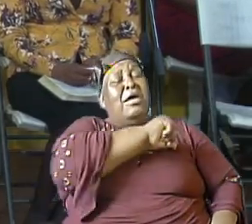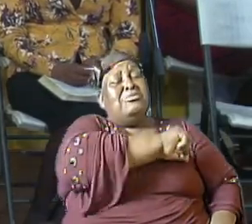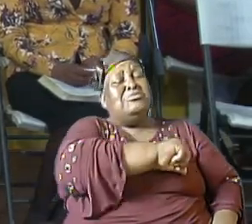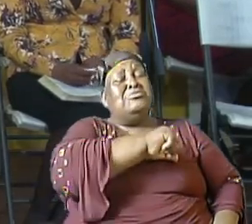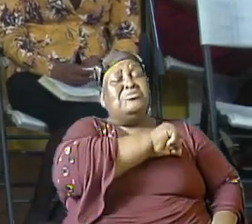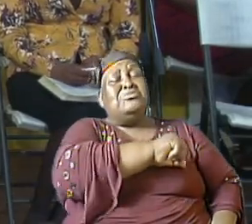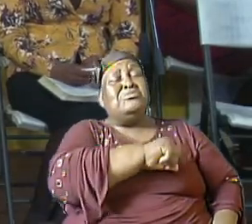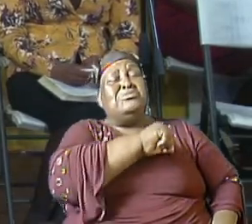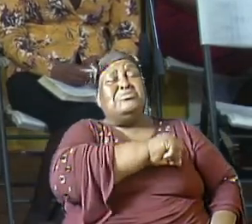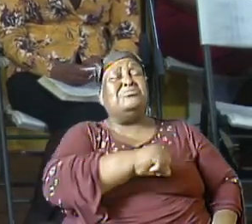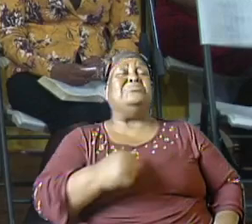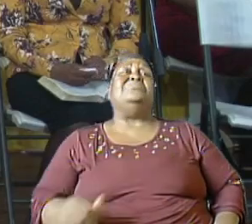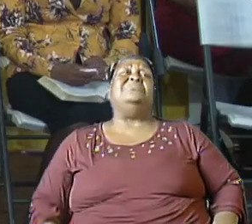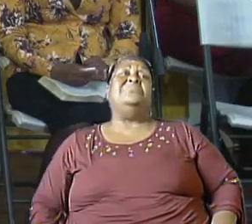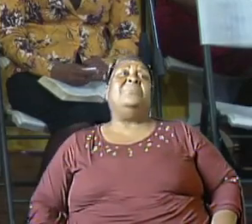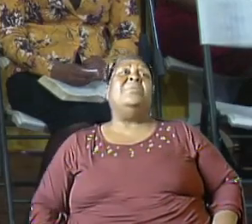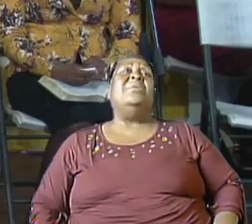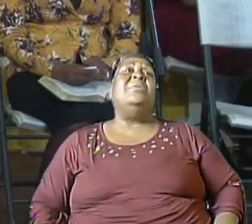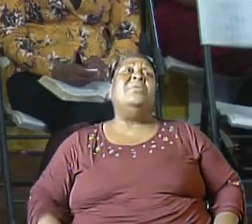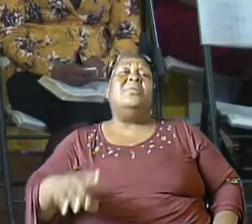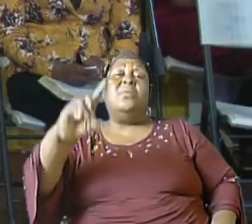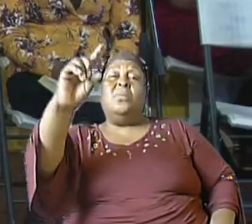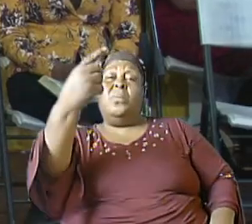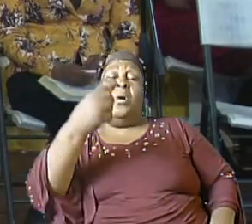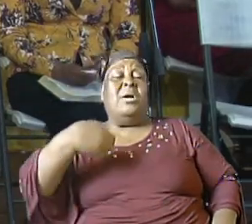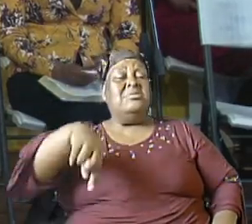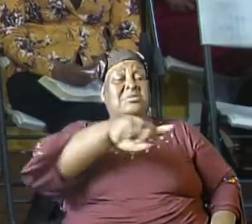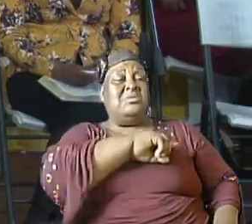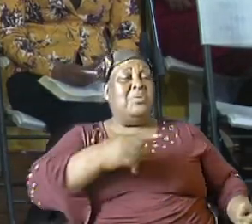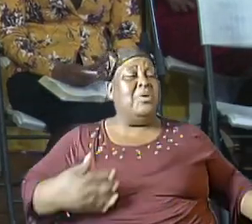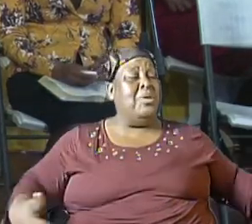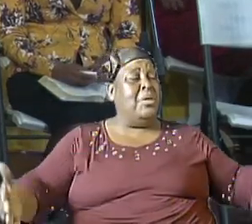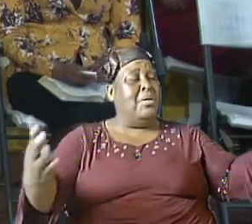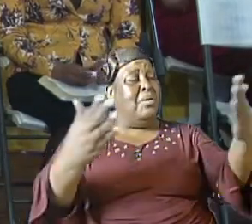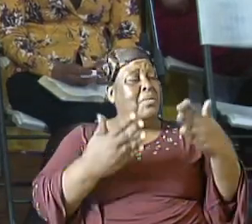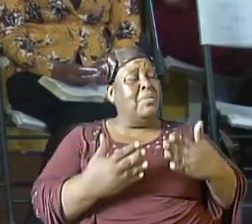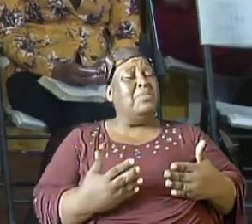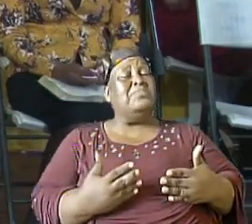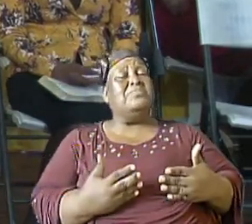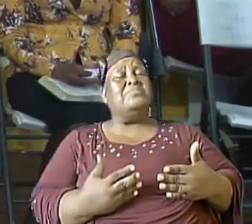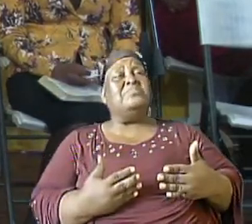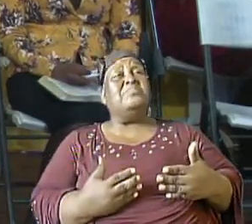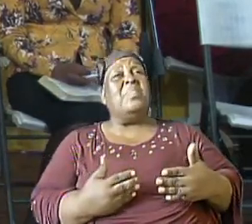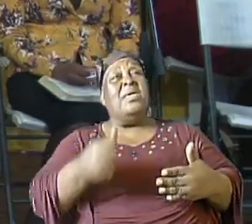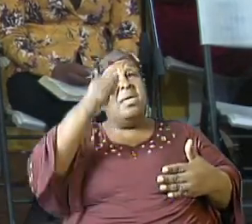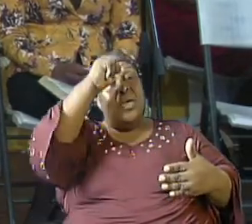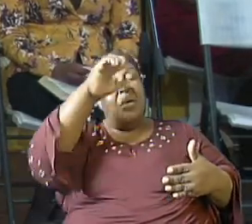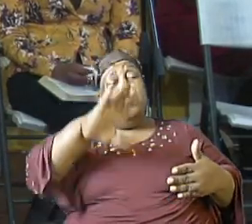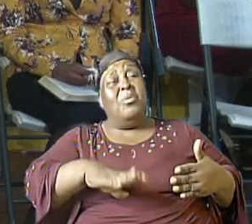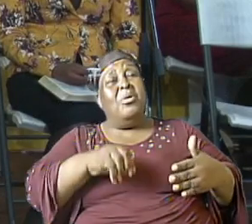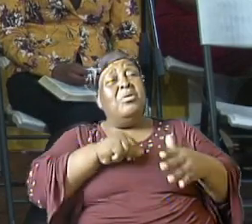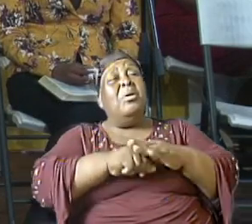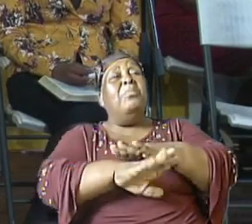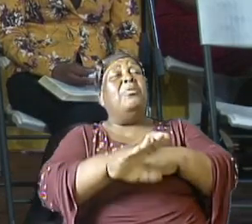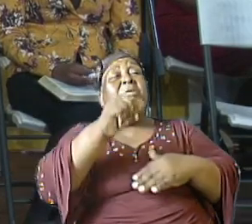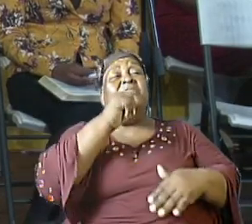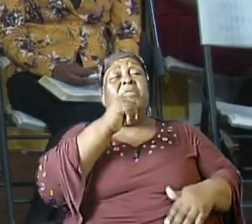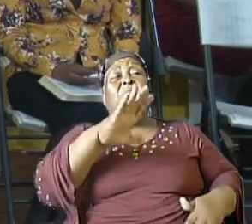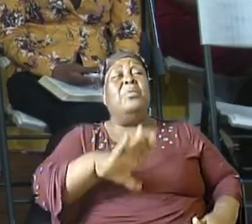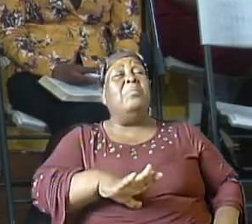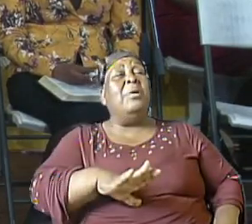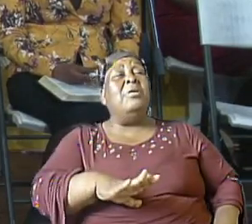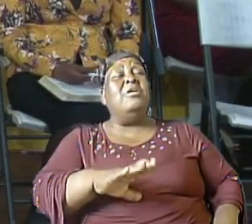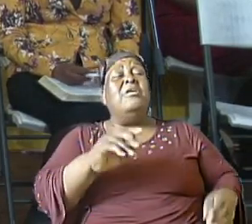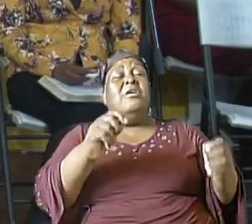attitudes. Hallelujah. So once we are here, hallelujah, man that is born of a